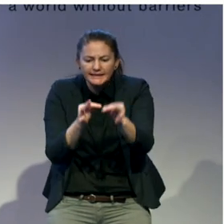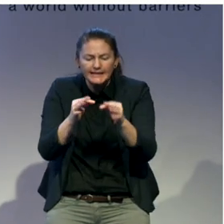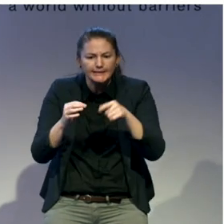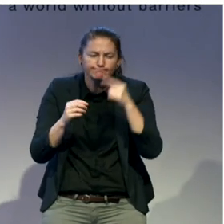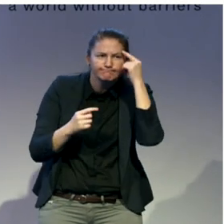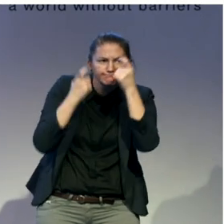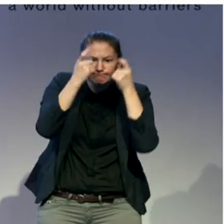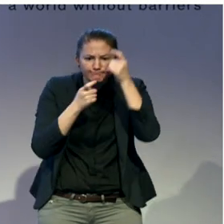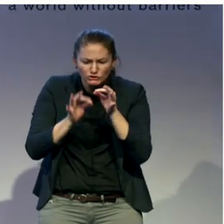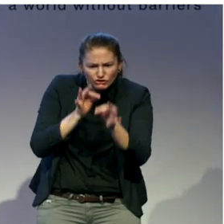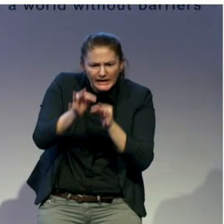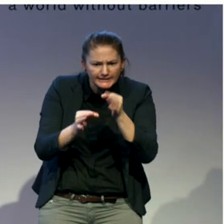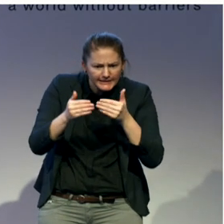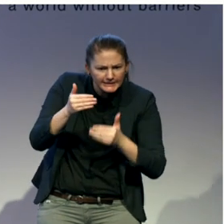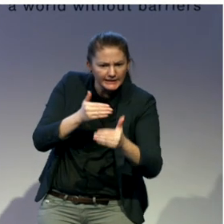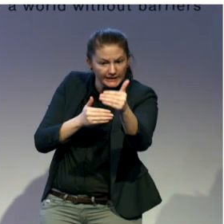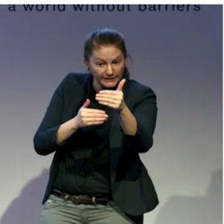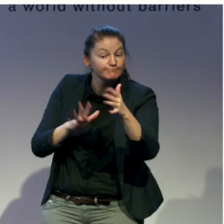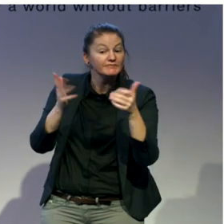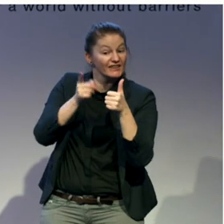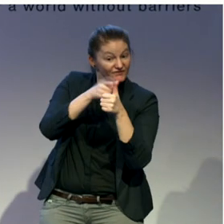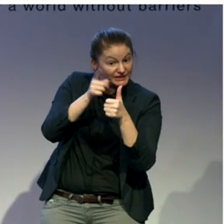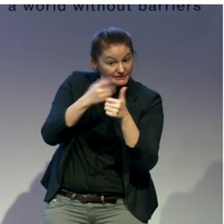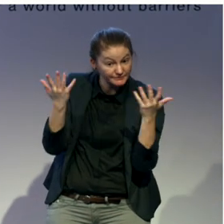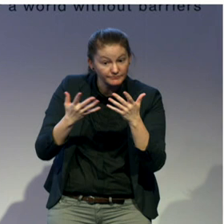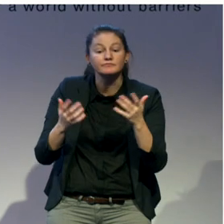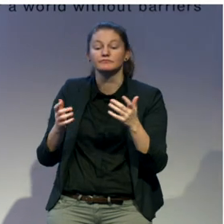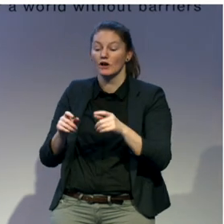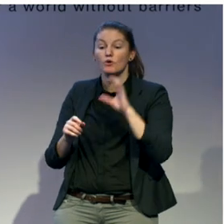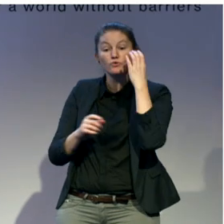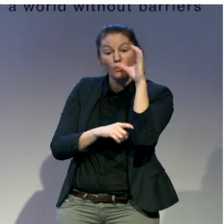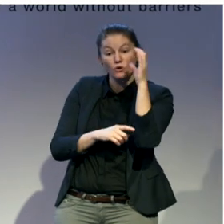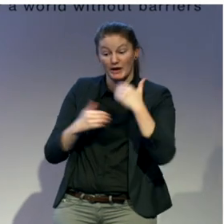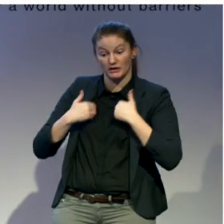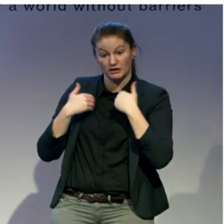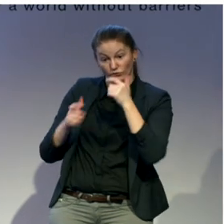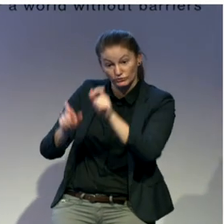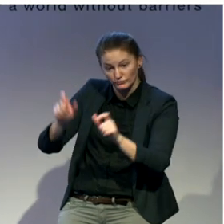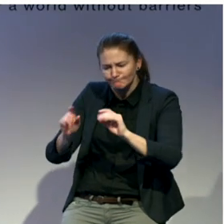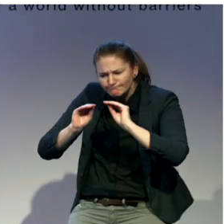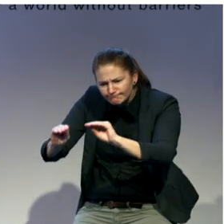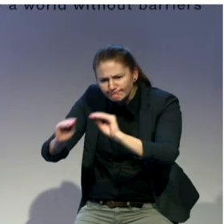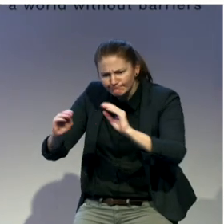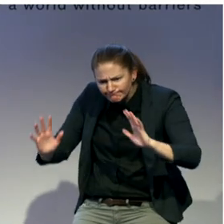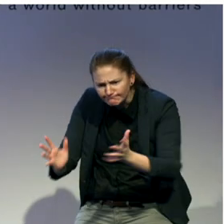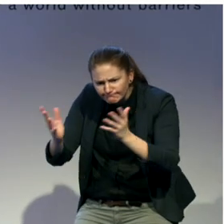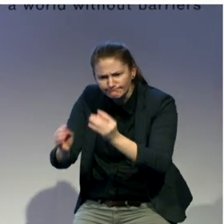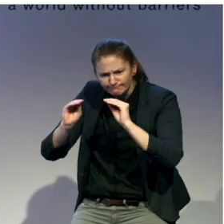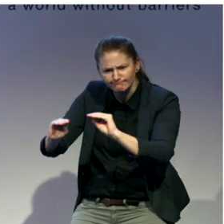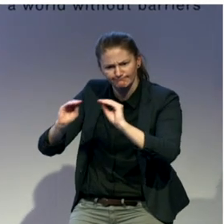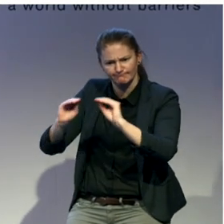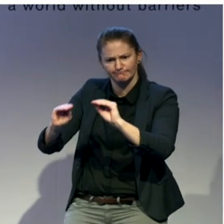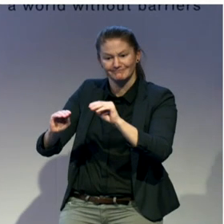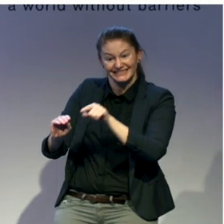disabilities around Colombia. Now we have over 120 leaders that have been trained and are self-advocates for